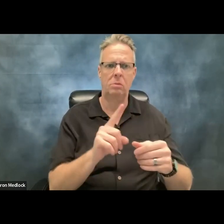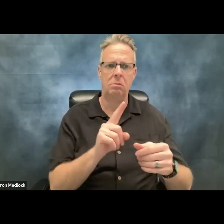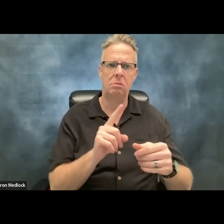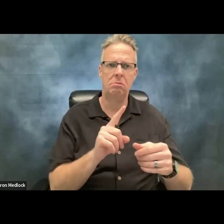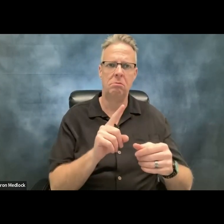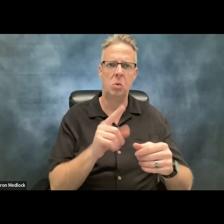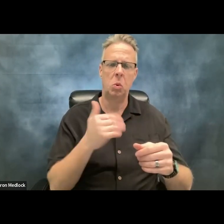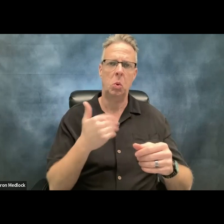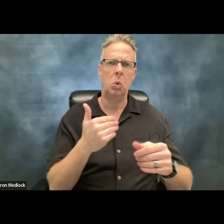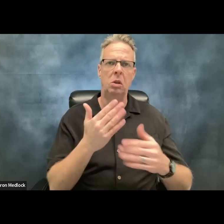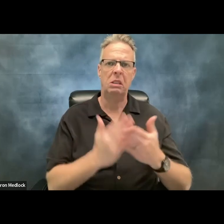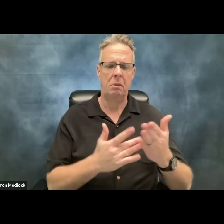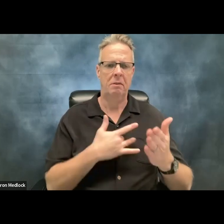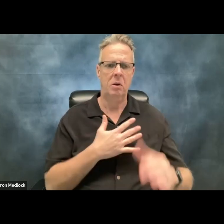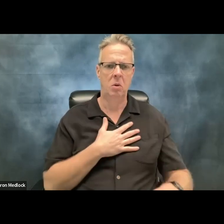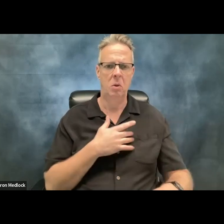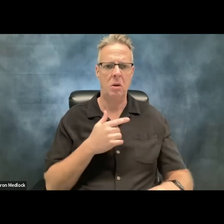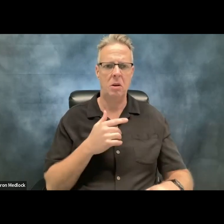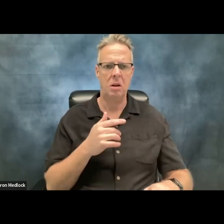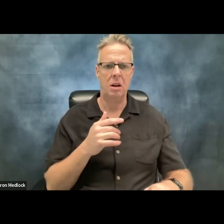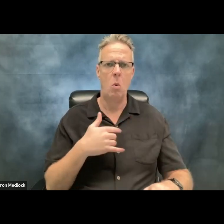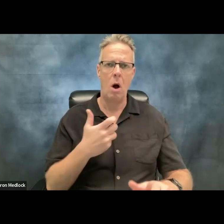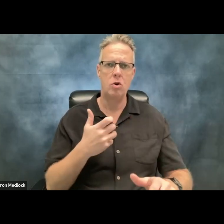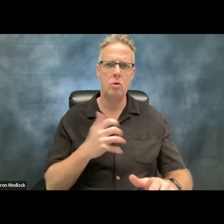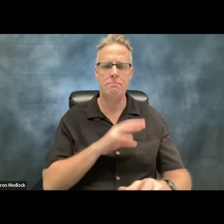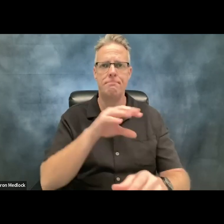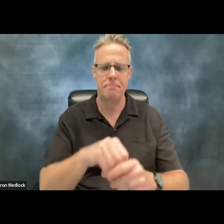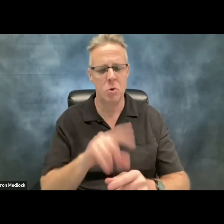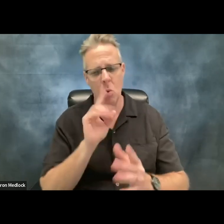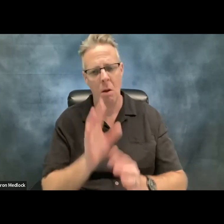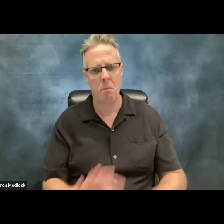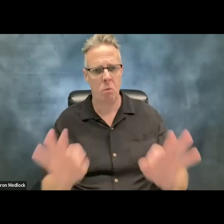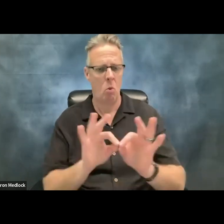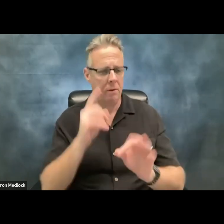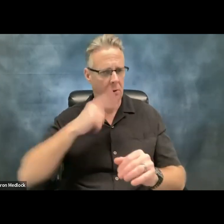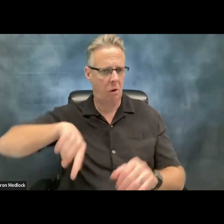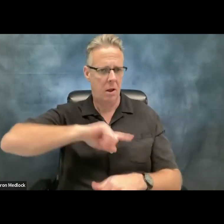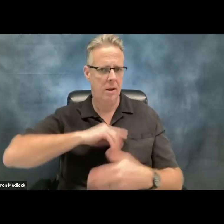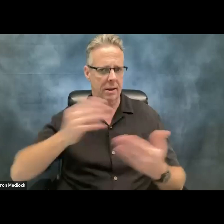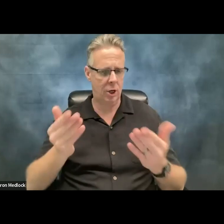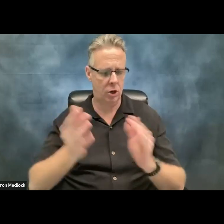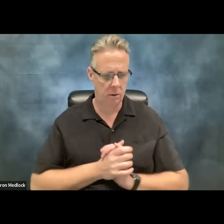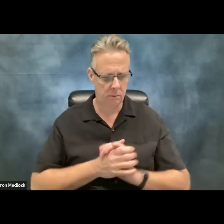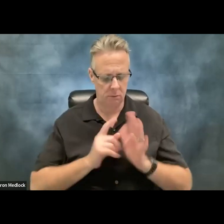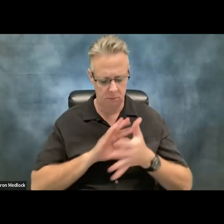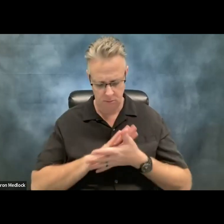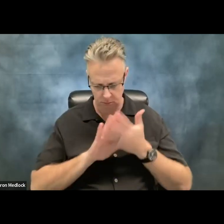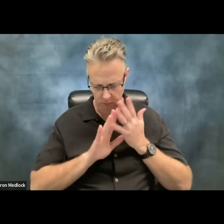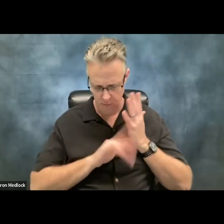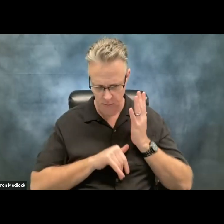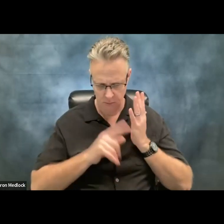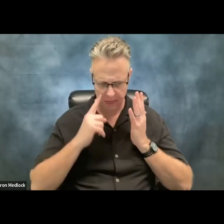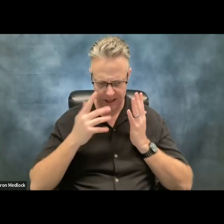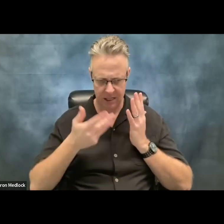candid conversations that you feel like you can participate in. That's very important to all of us. I think that's it for my